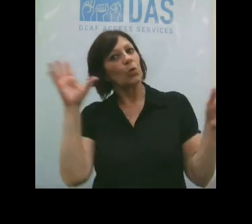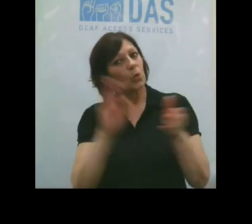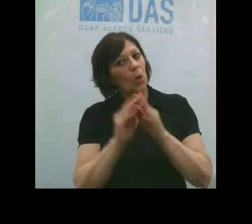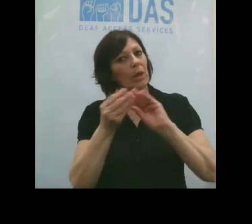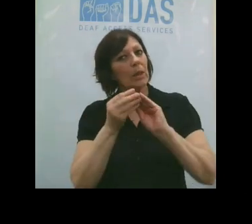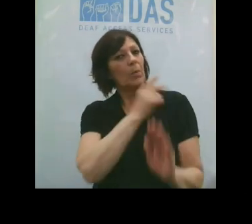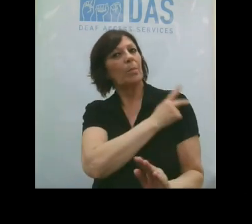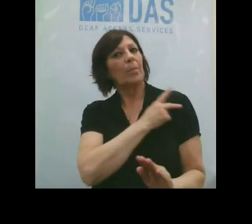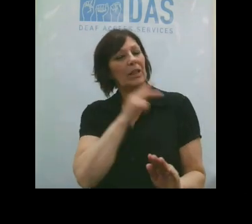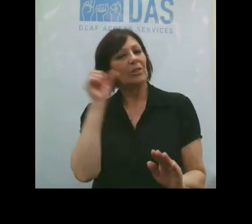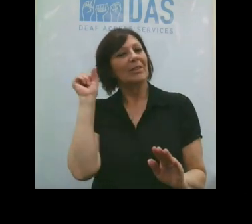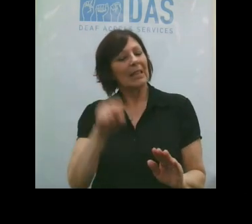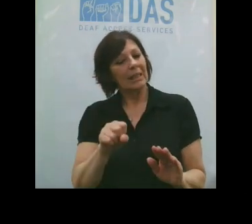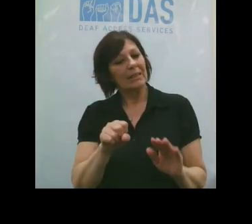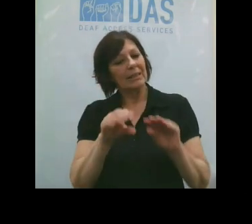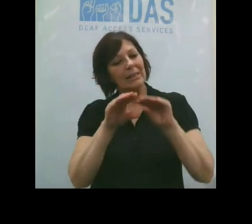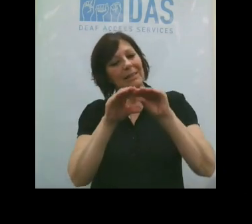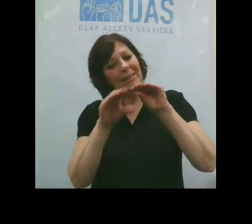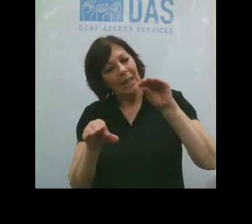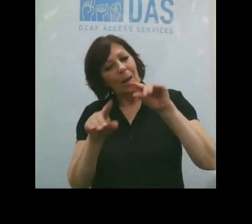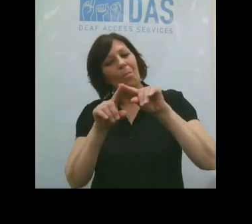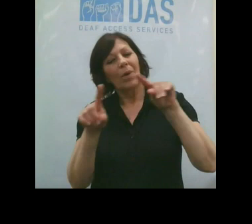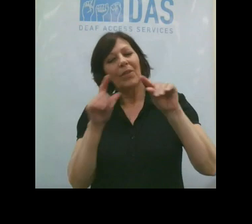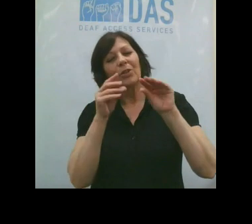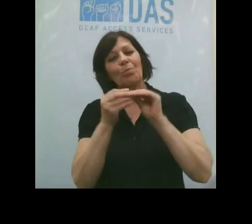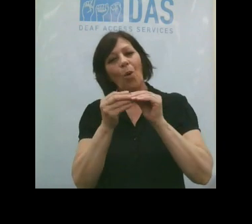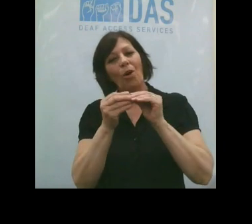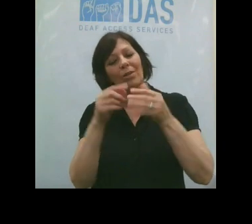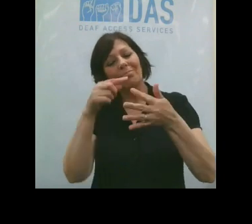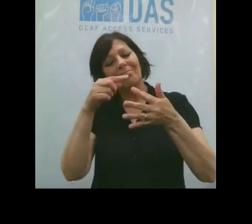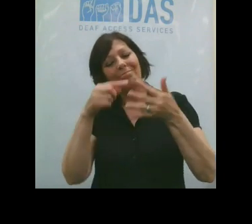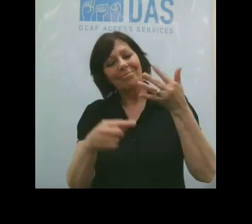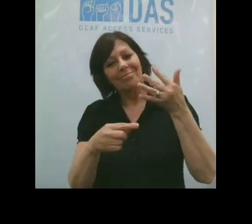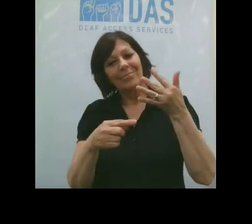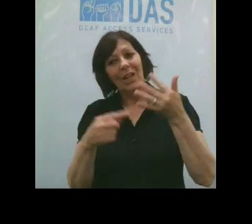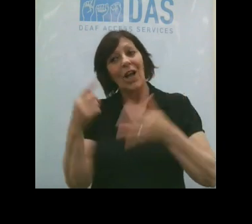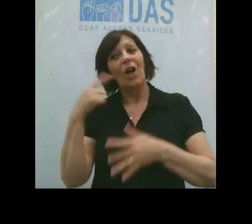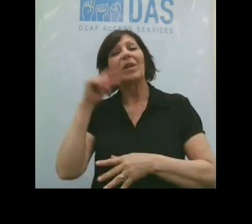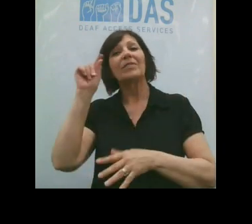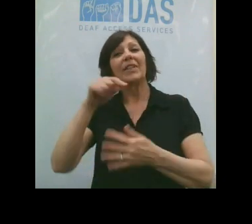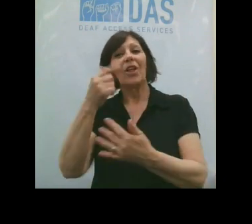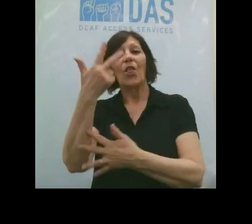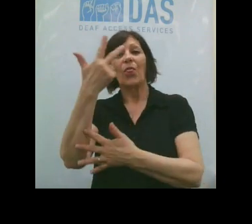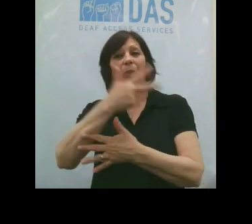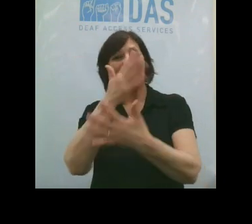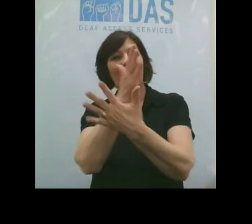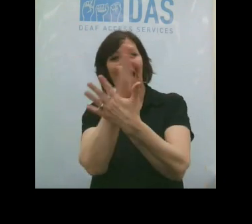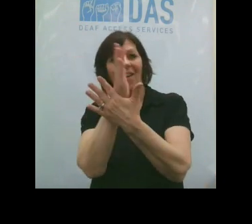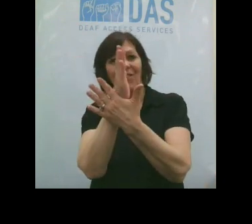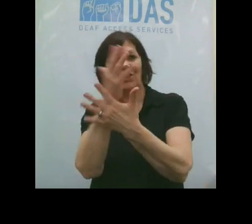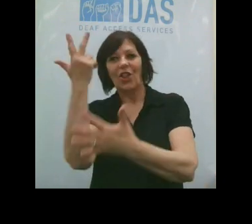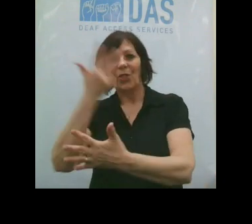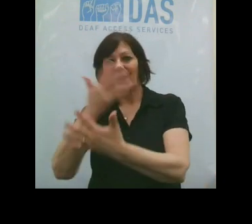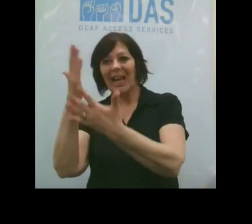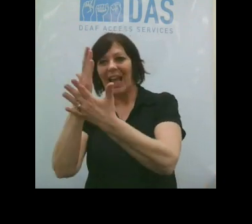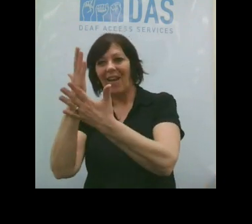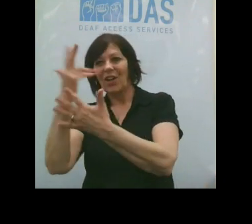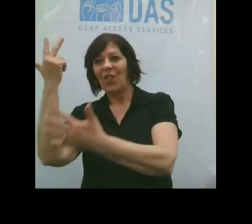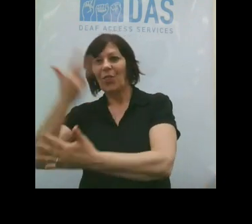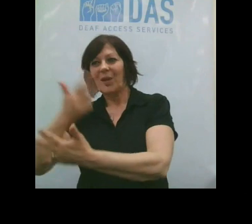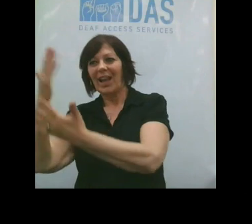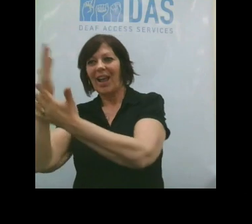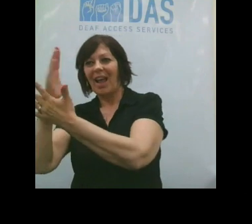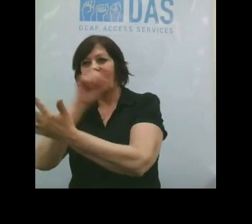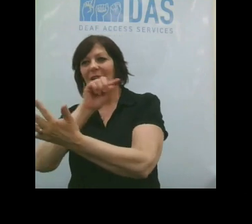last 14 days, but it's not just based on that. It's also based on a 3-day rolling average. I've been in conversation